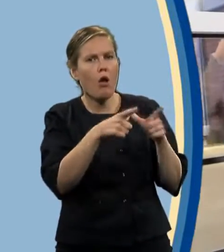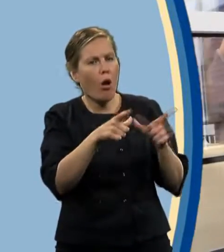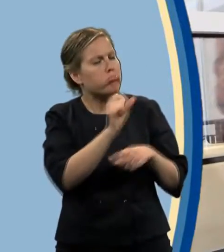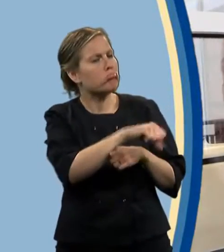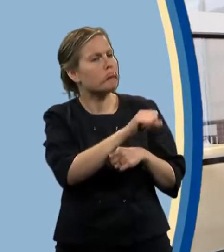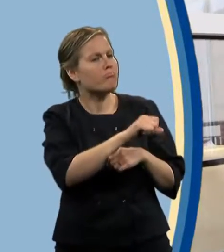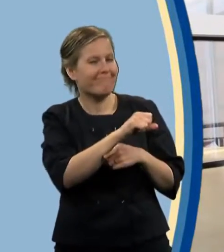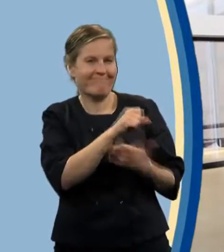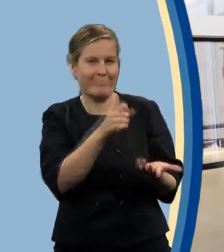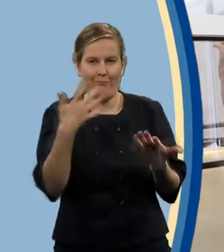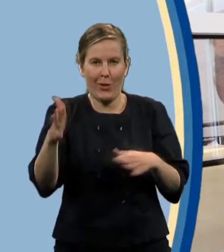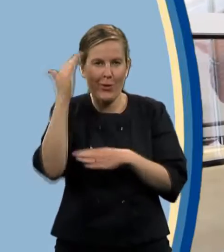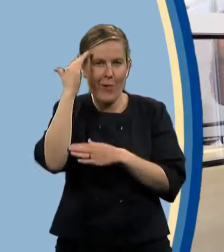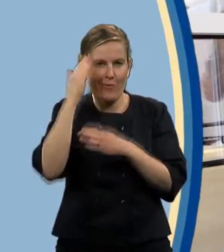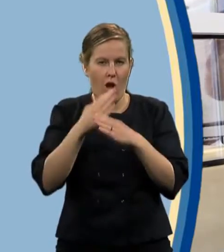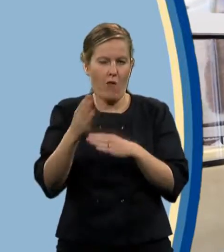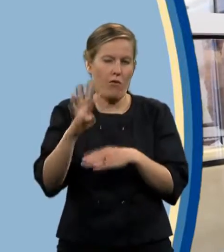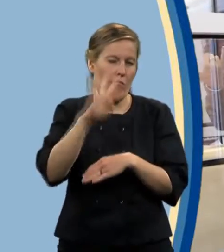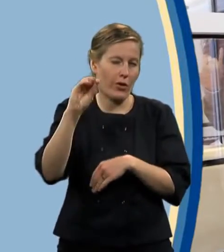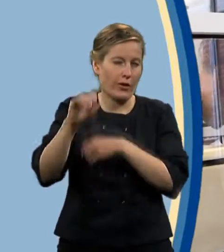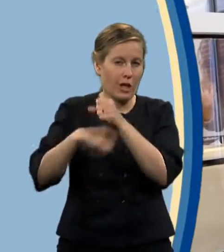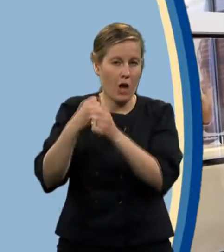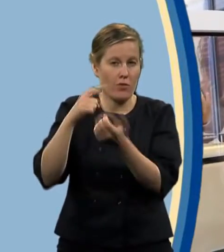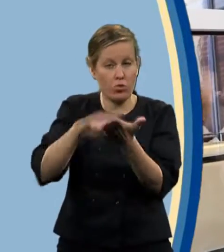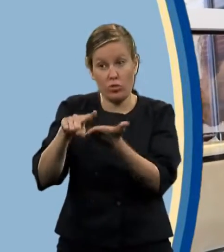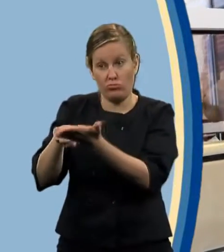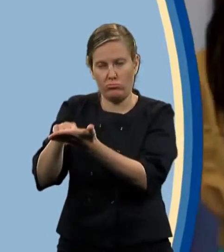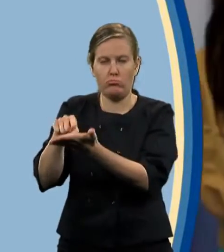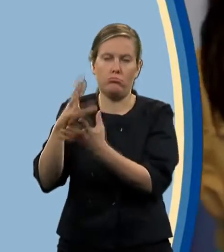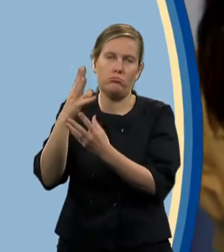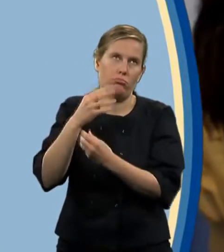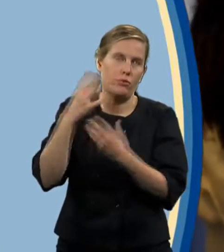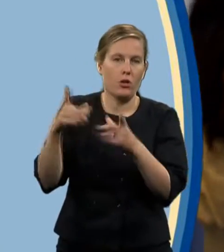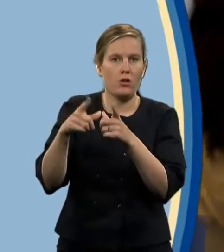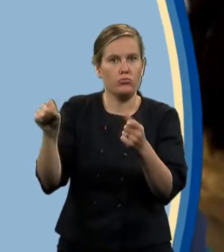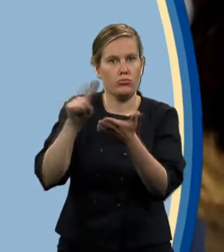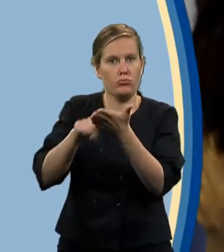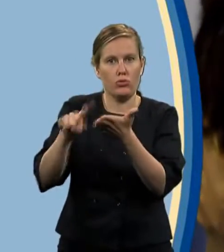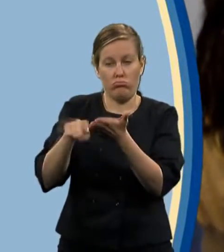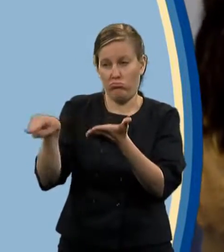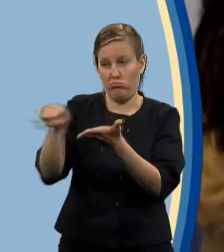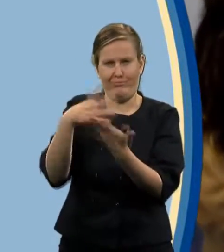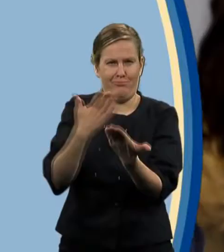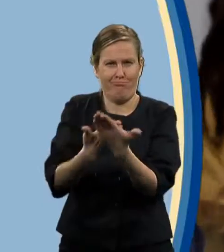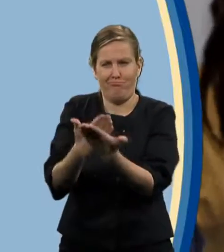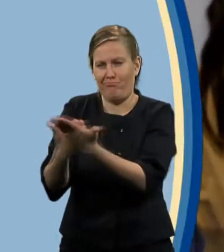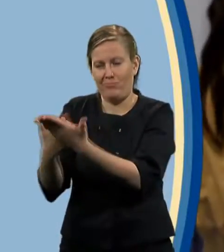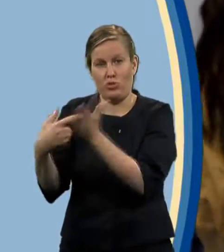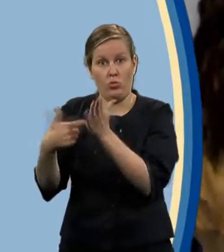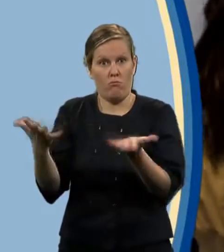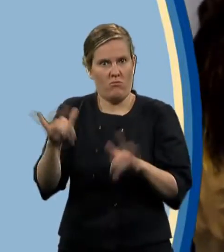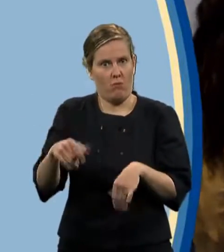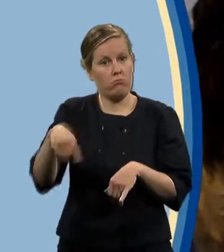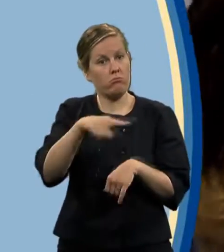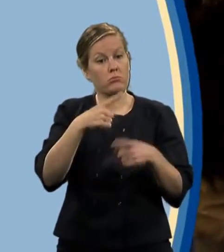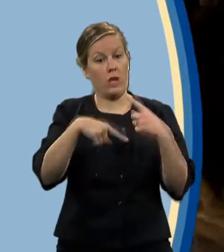know from 40 years of linguistic research, very beautiful linguistic research, that sign languages are in fact real languages.